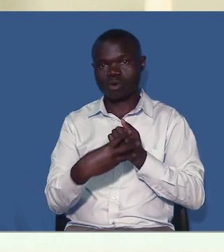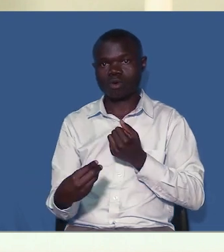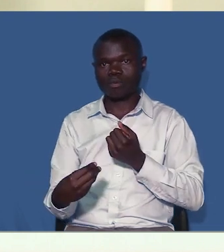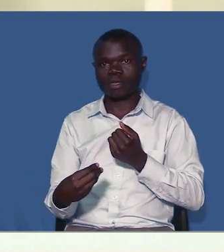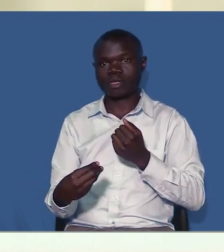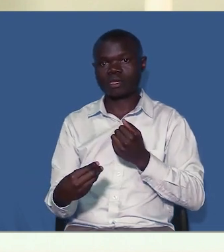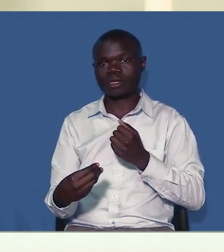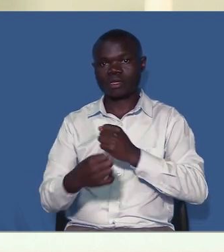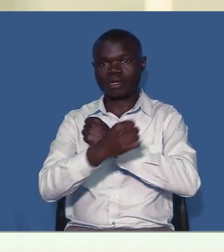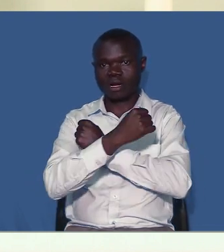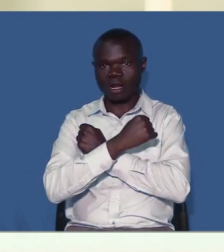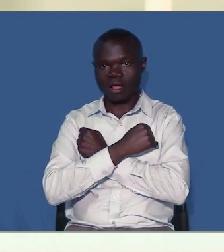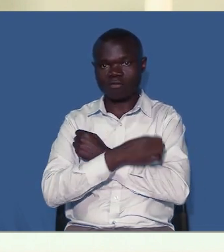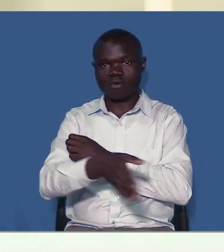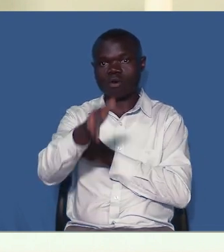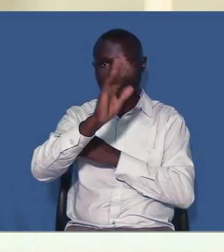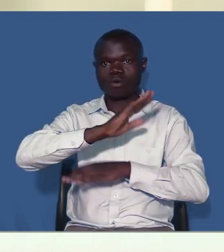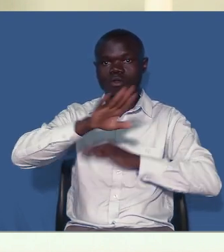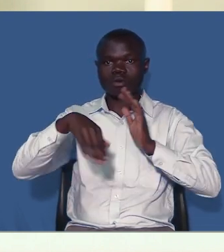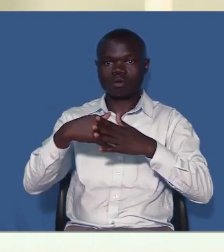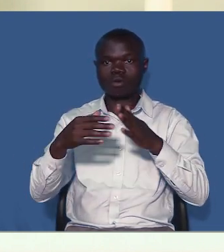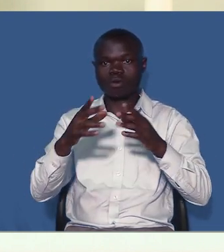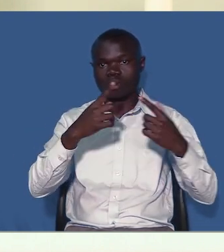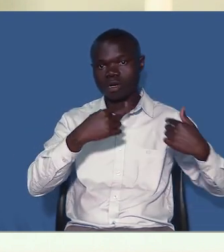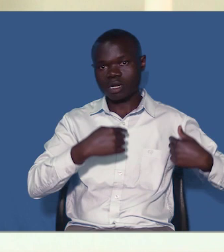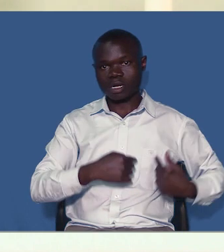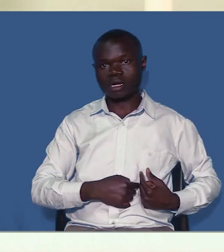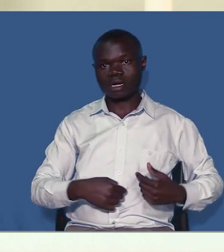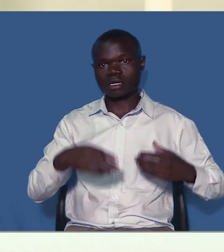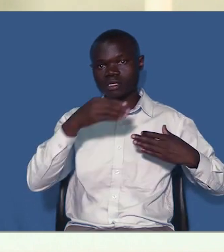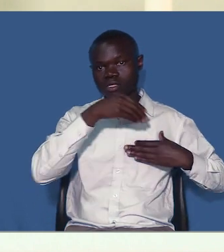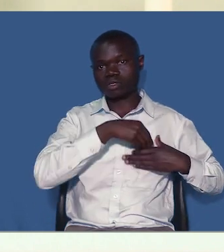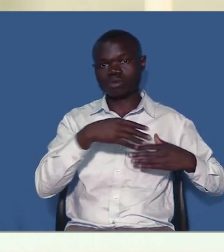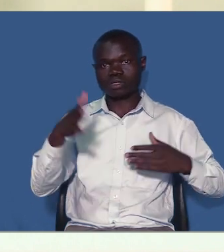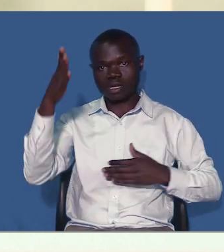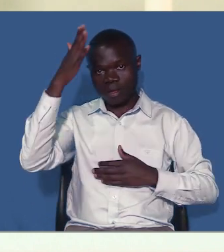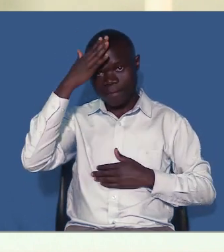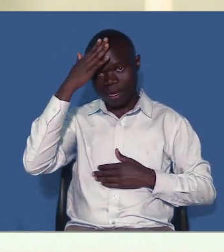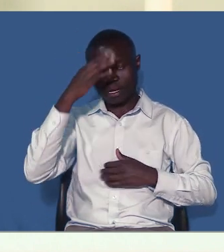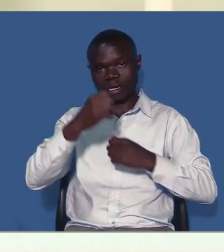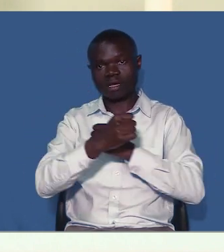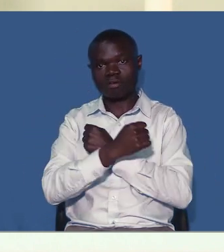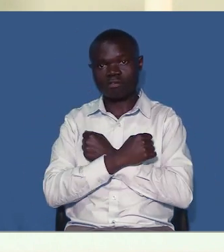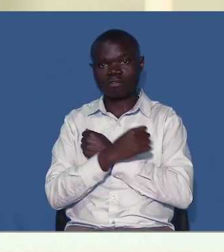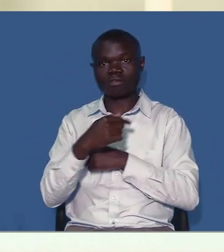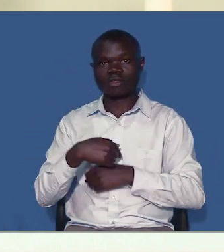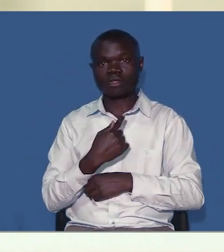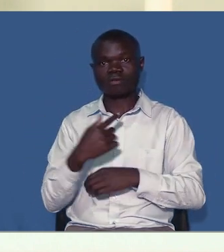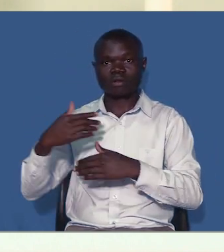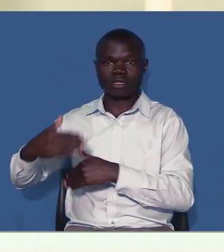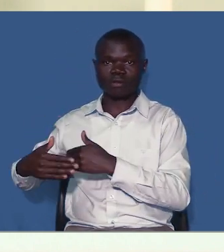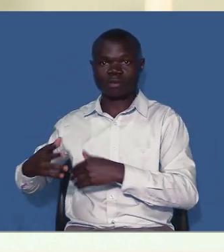God with all our hearts, our souls, and our minds, and to love our neighbors as ourselves, as recorded in